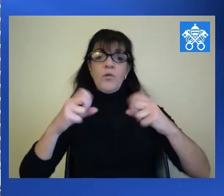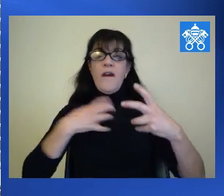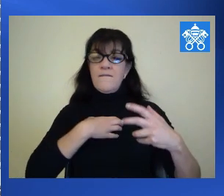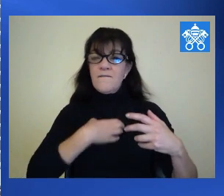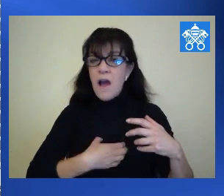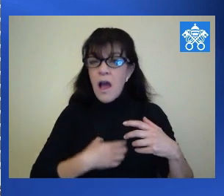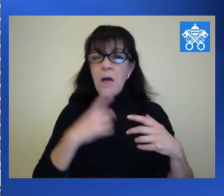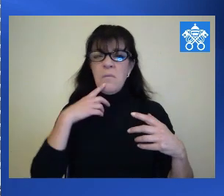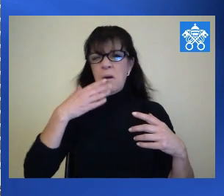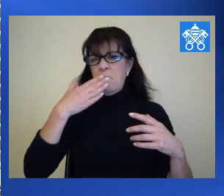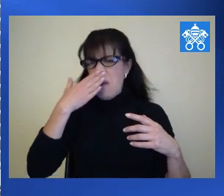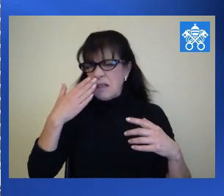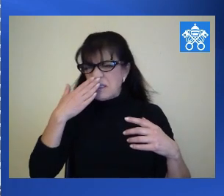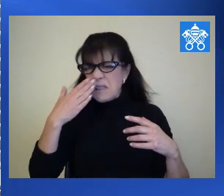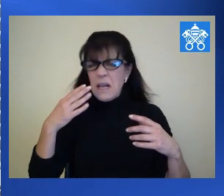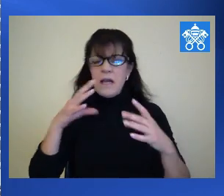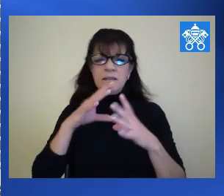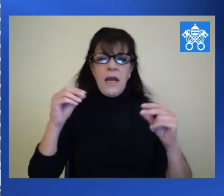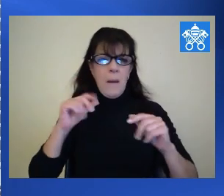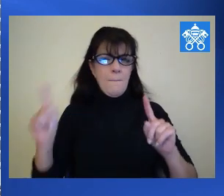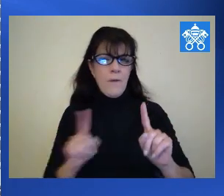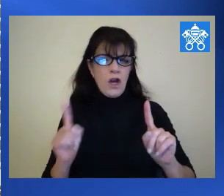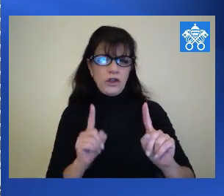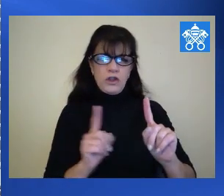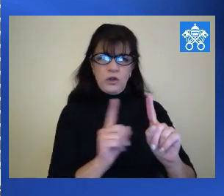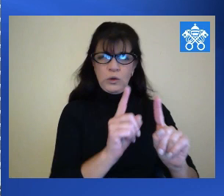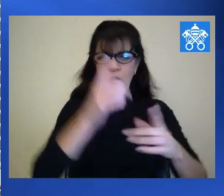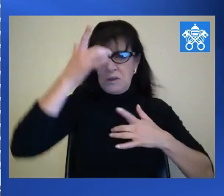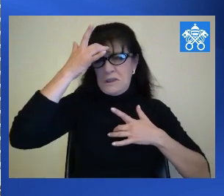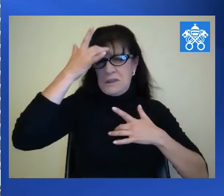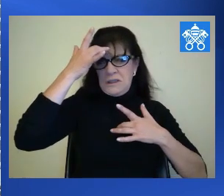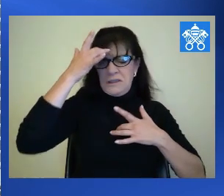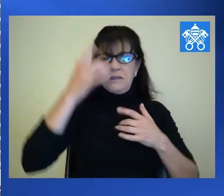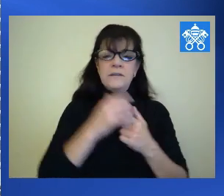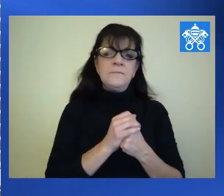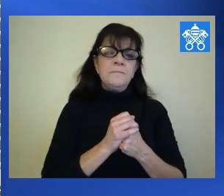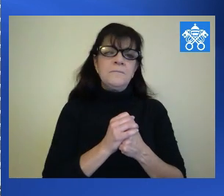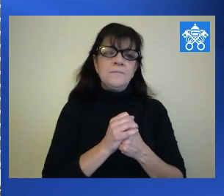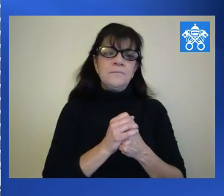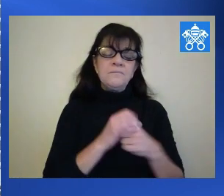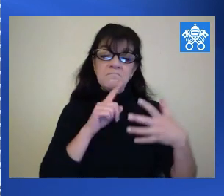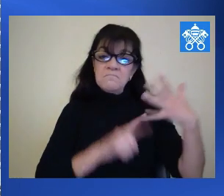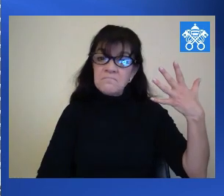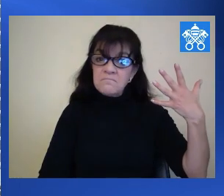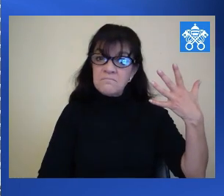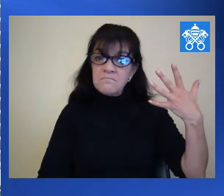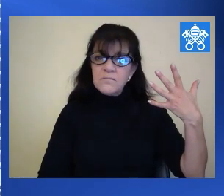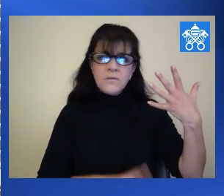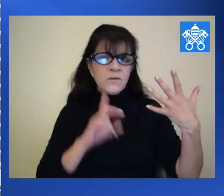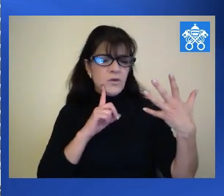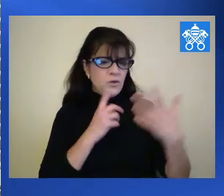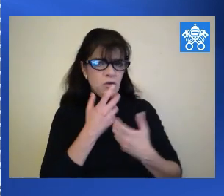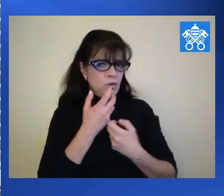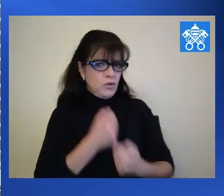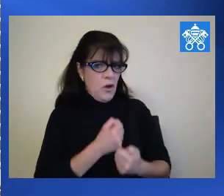famines, pestilence and persecution. And so he goes ahead as if to say, one should not place